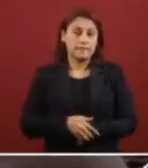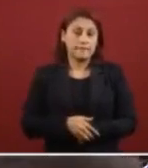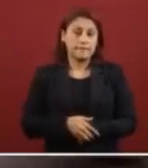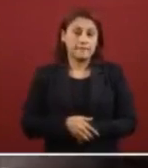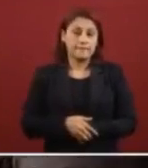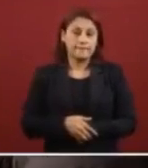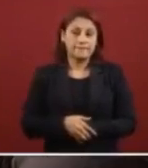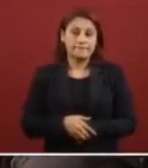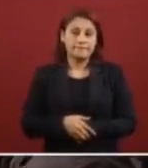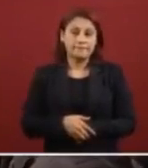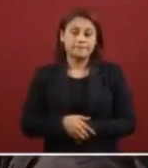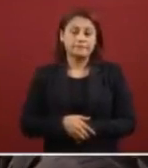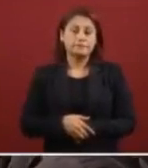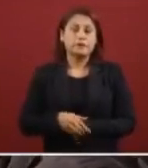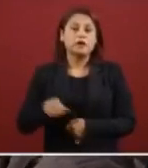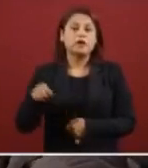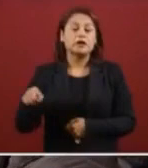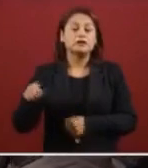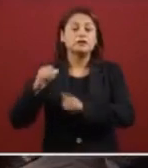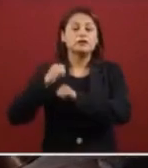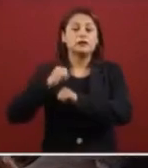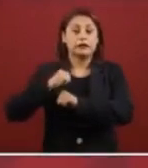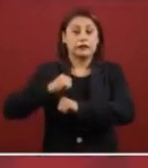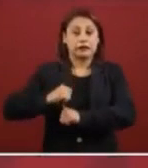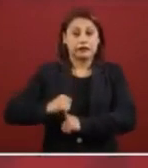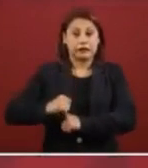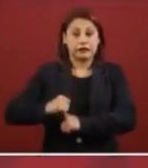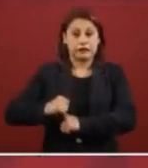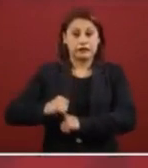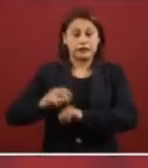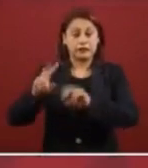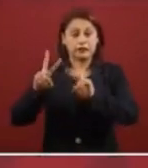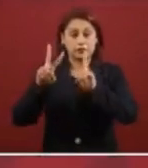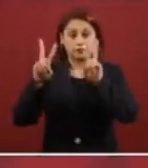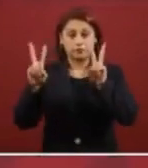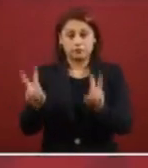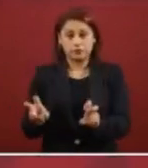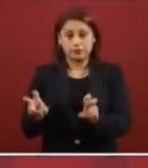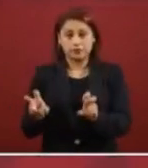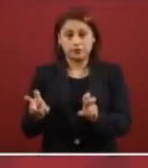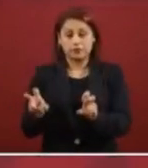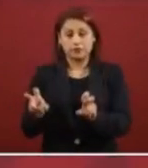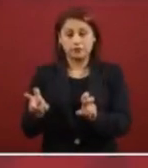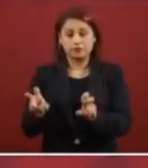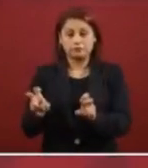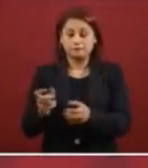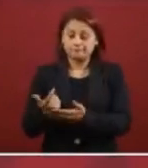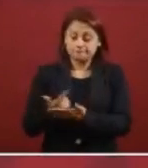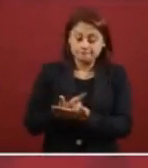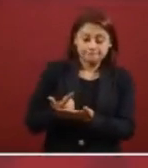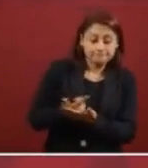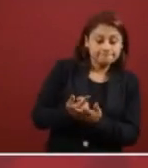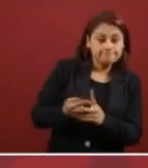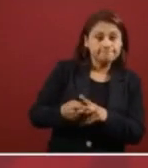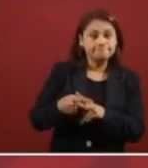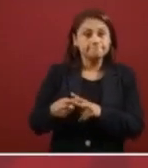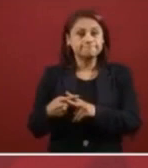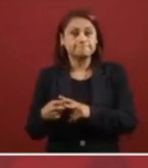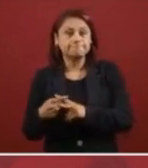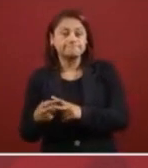de todo lo relacionado of all that that is related to el movimiento de dinero, the movement of